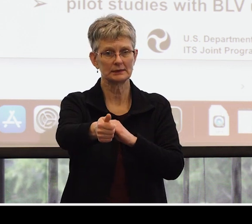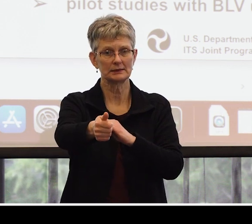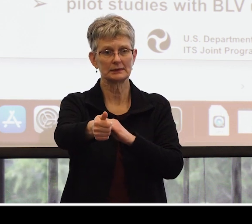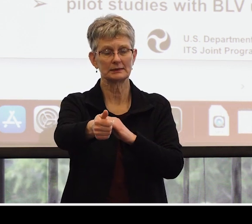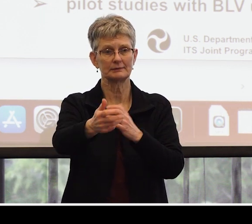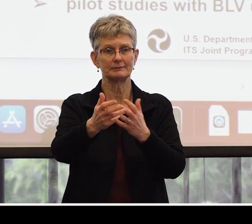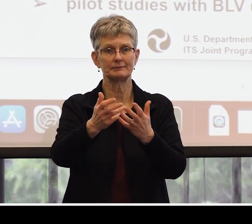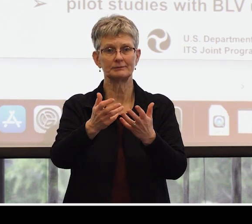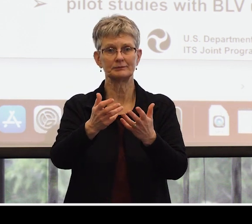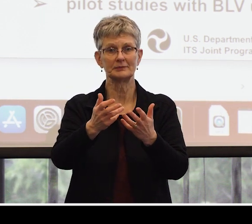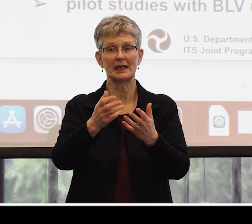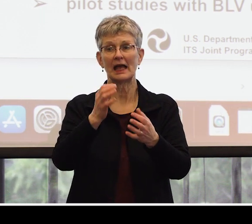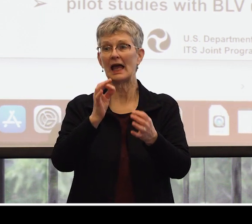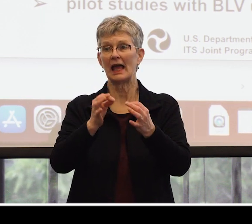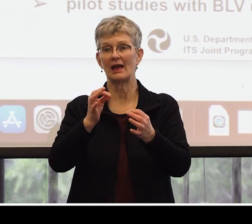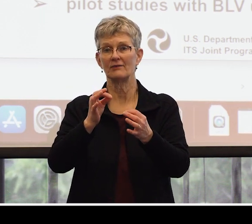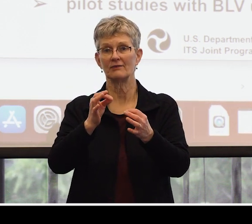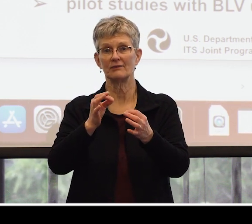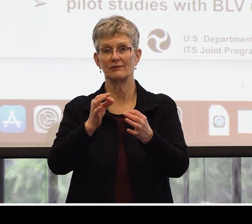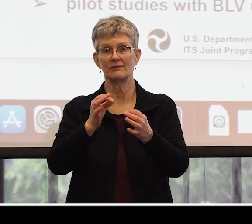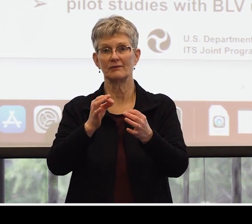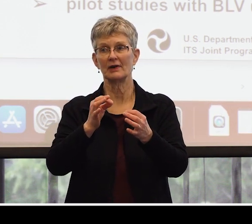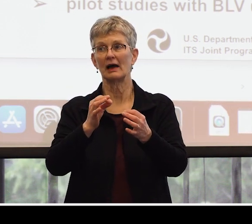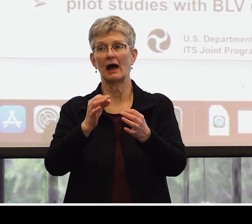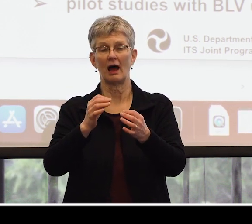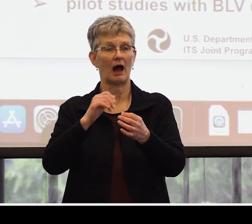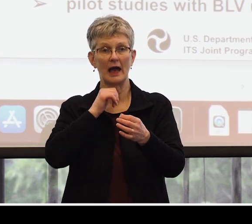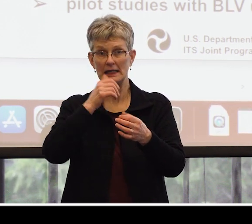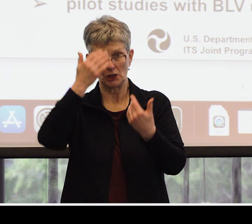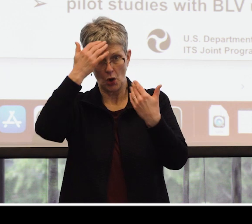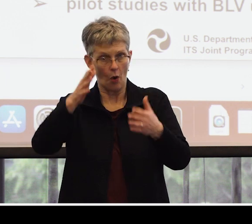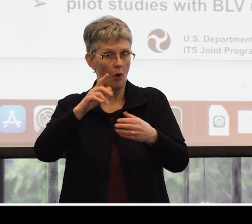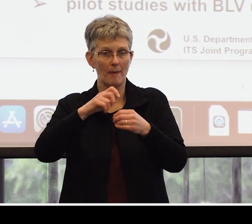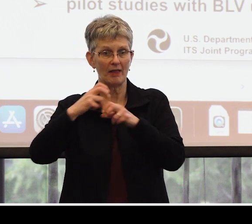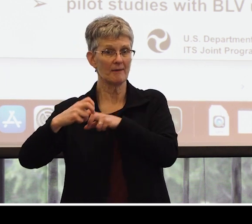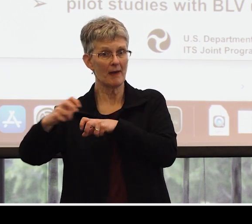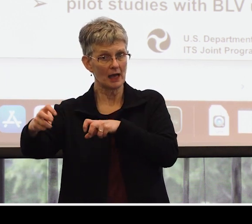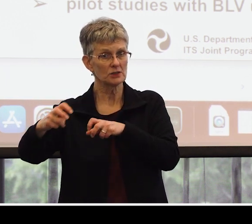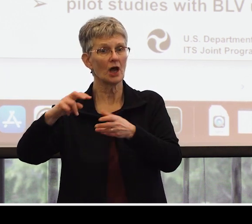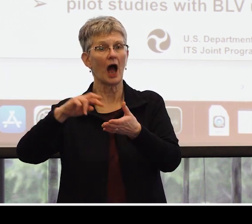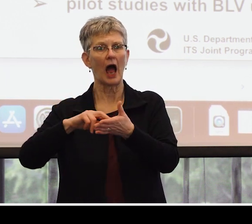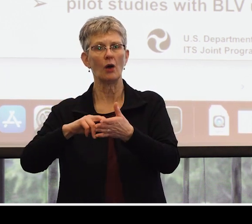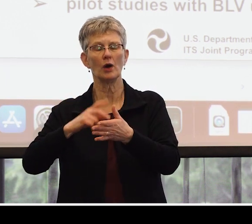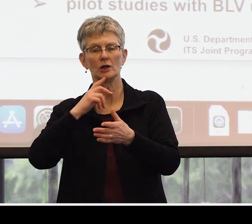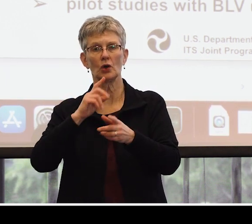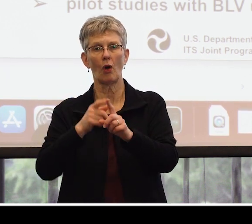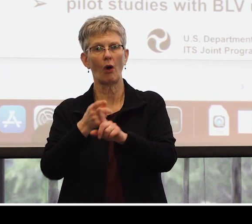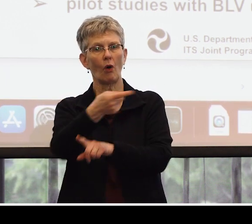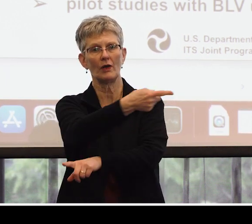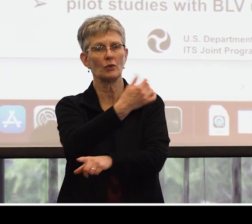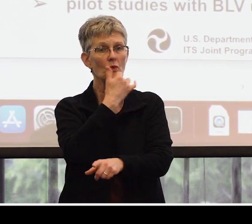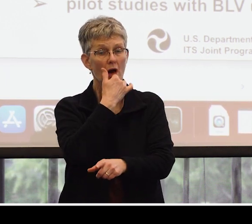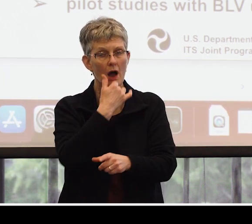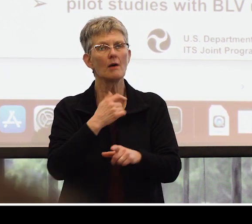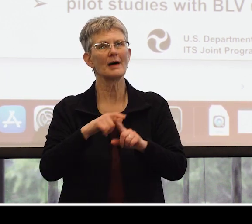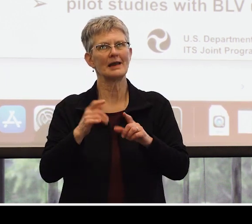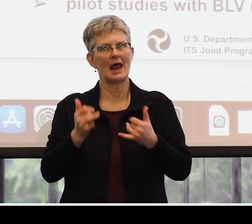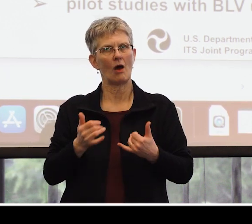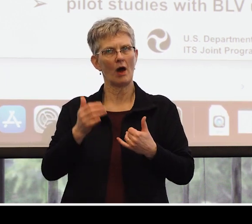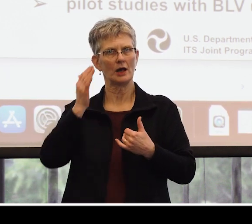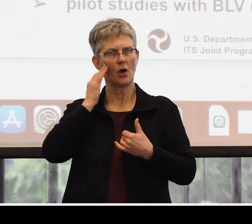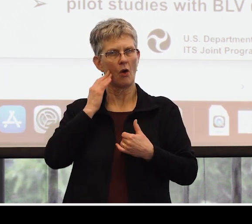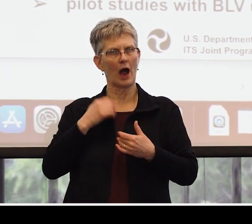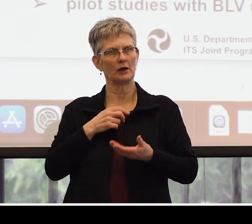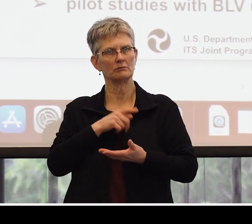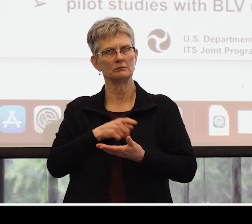I probably took a wrong path. But now the only thing that I need to look for is a bench in maybe 10 to